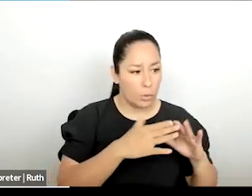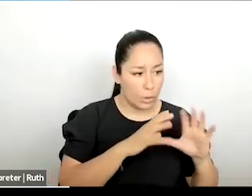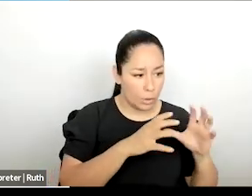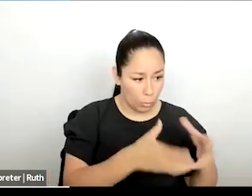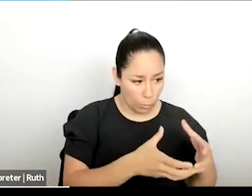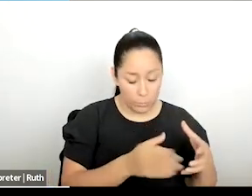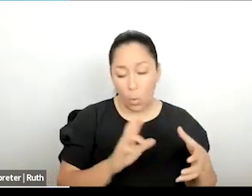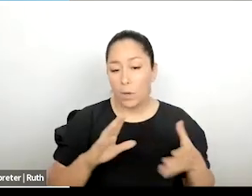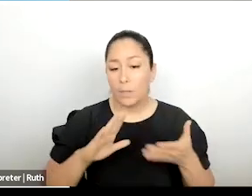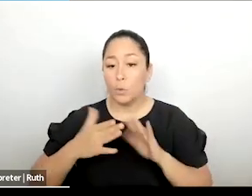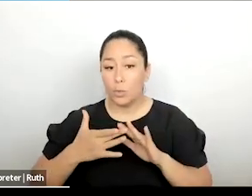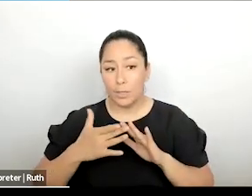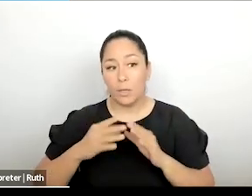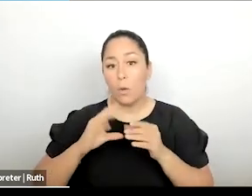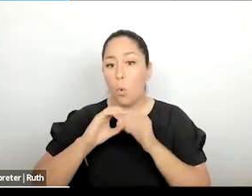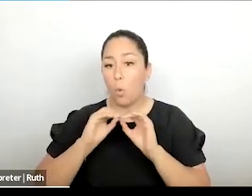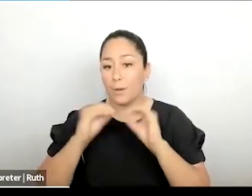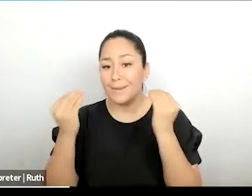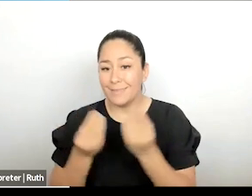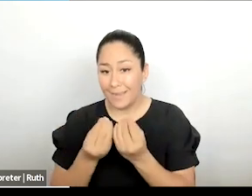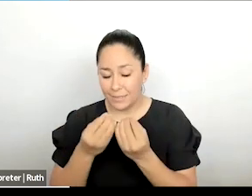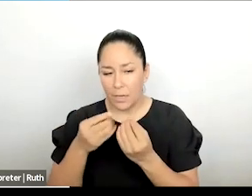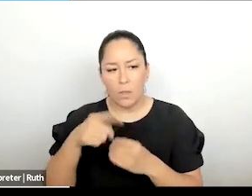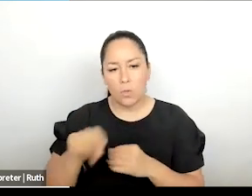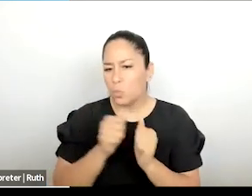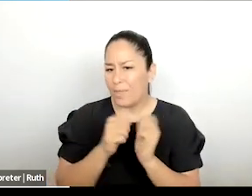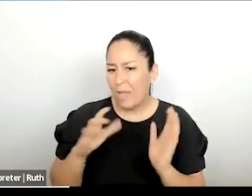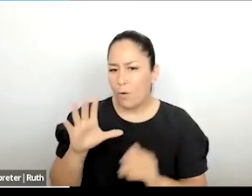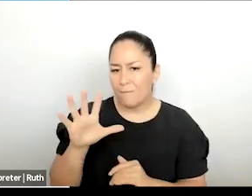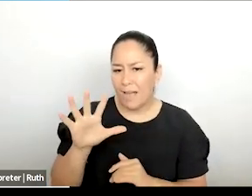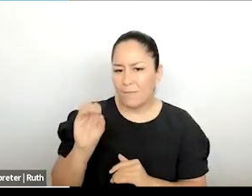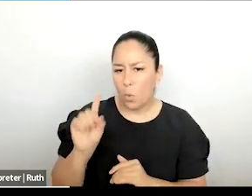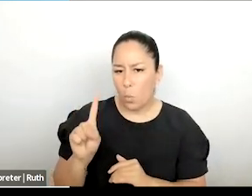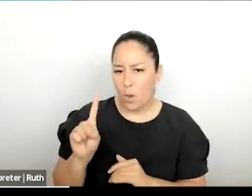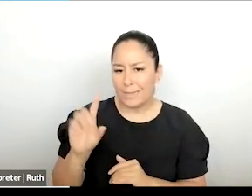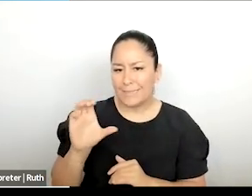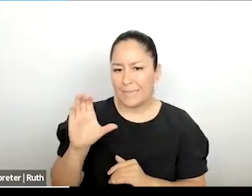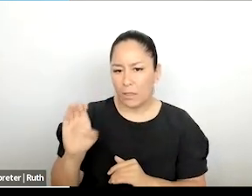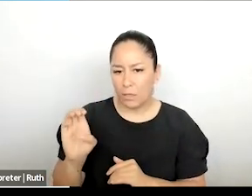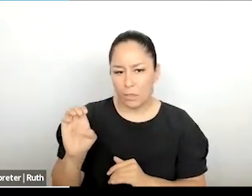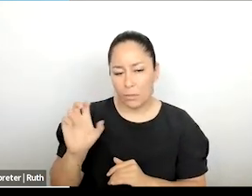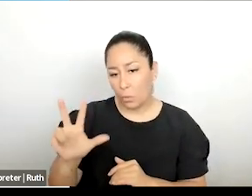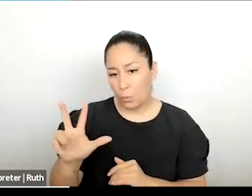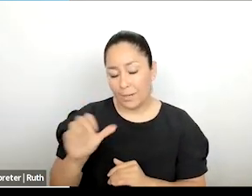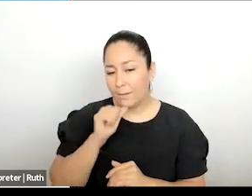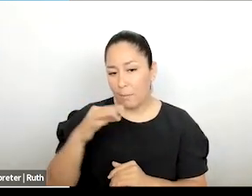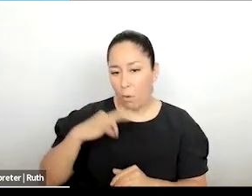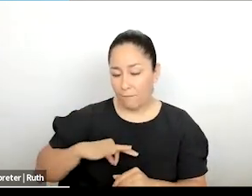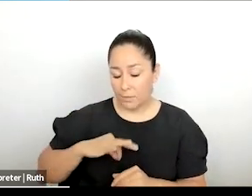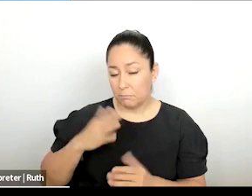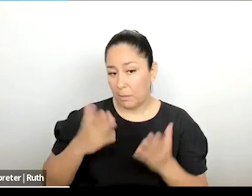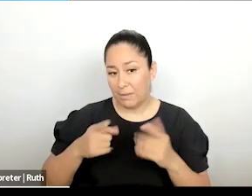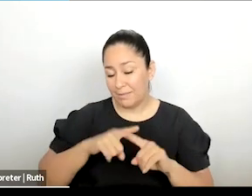community-based organizations, including those that are without 501c3 nonprofit status, as long